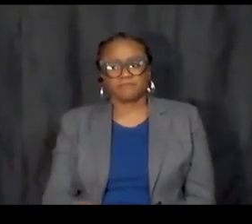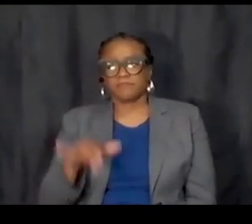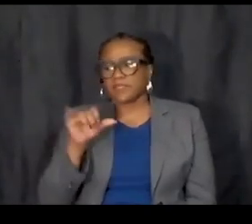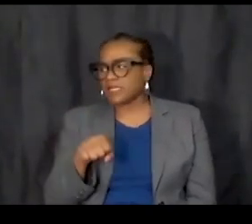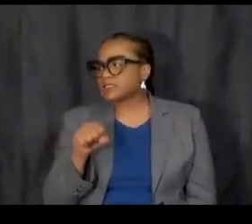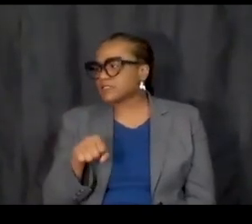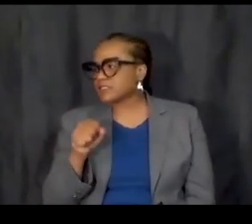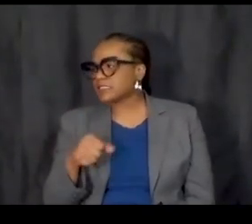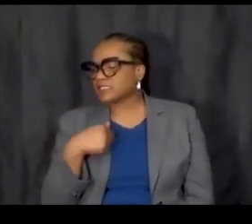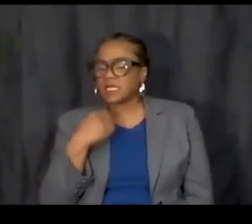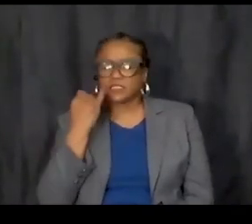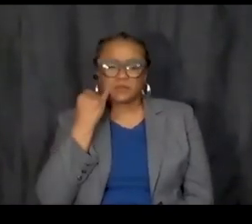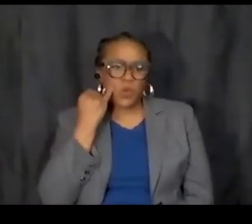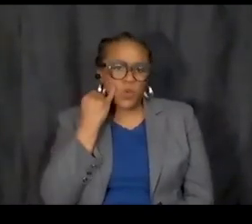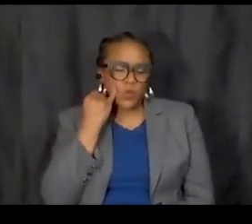one of the